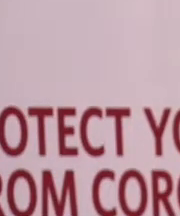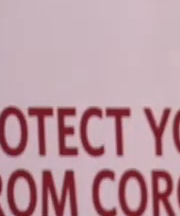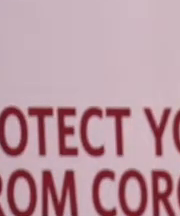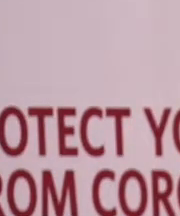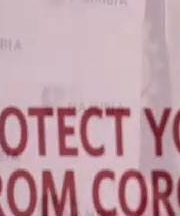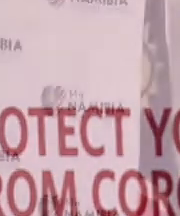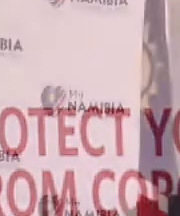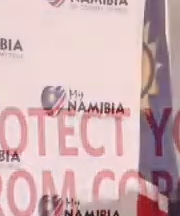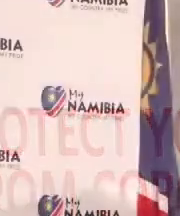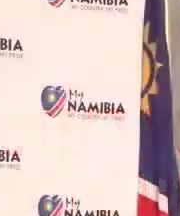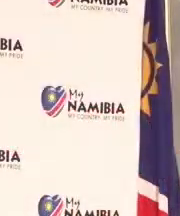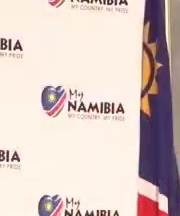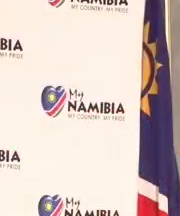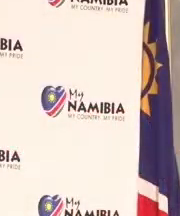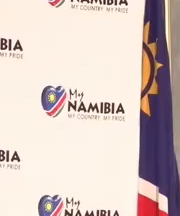yours.